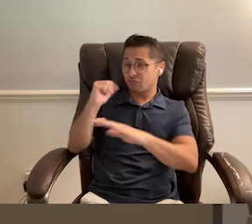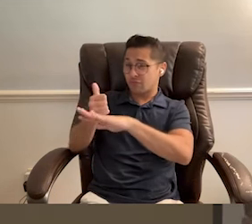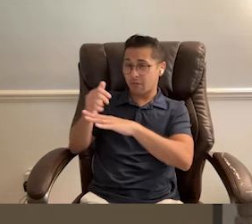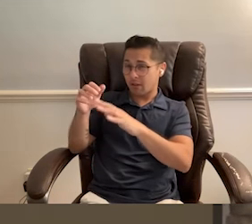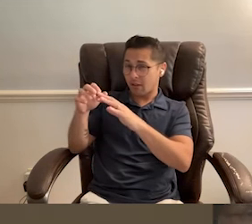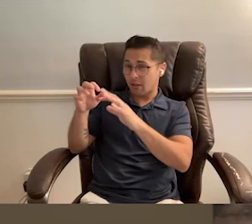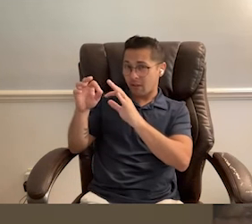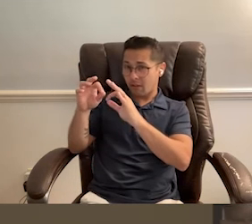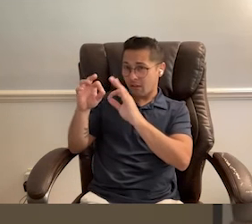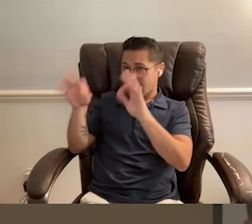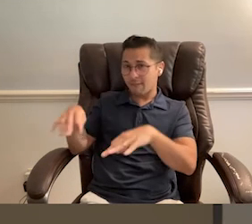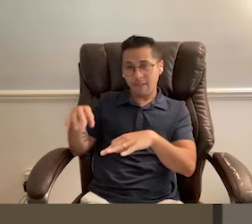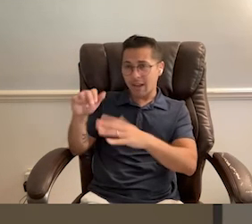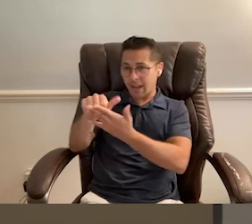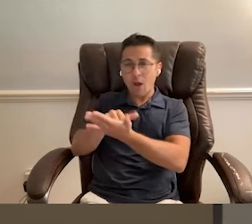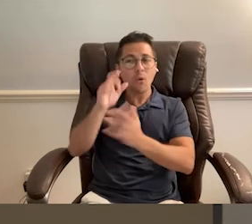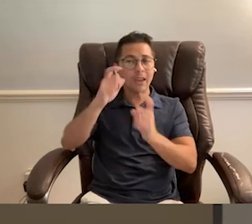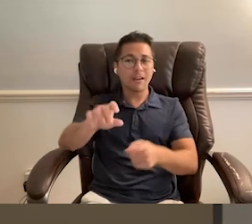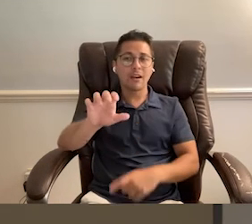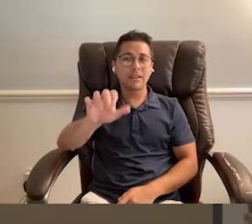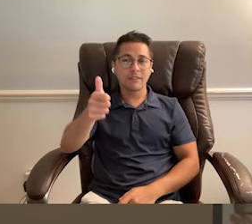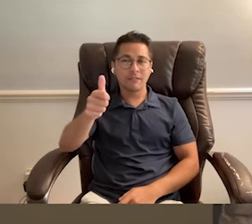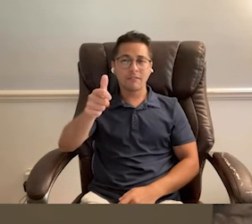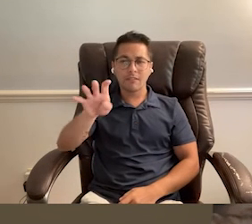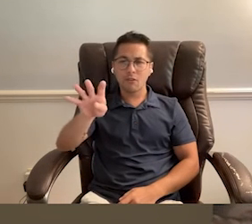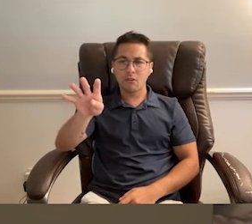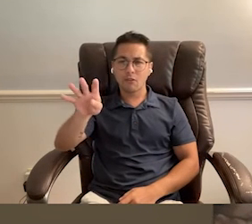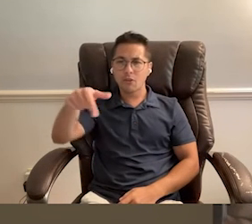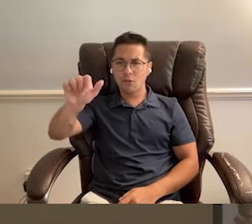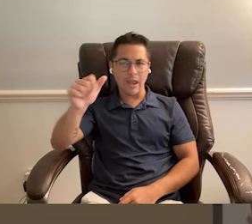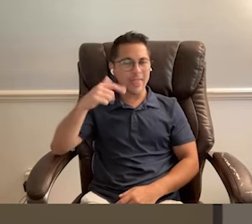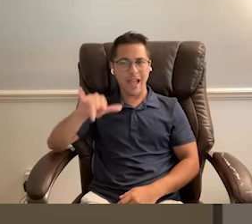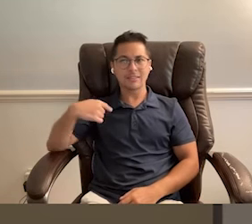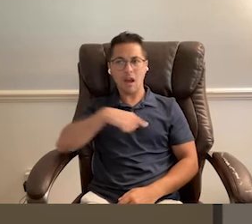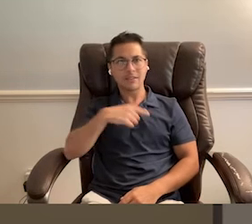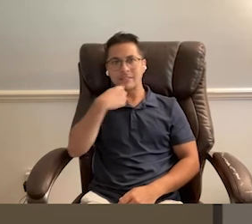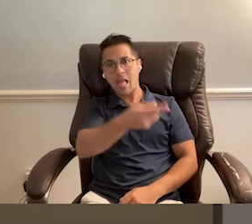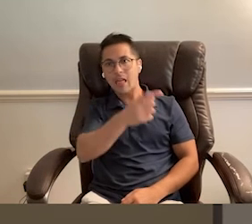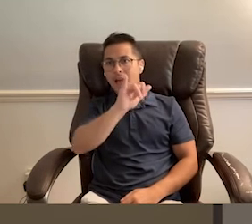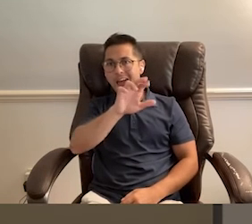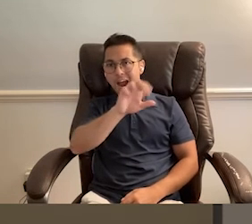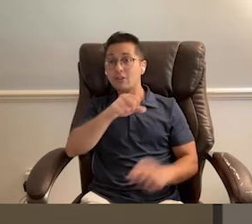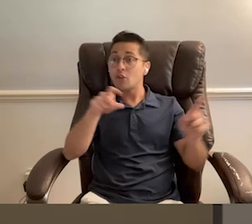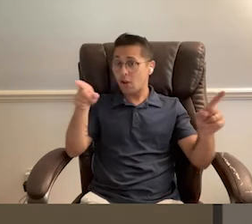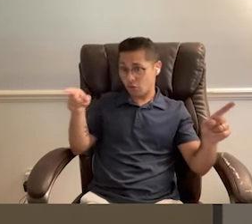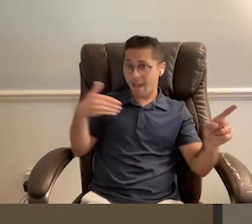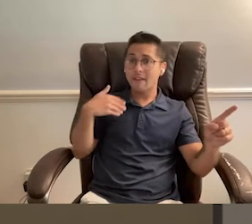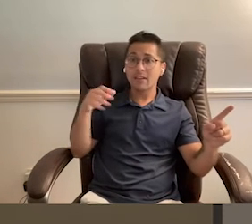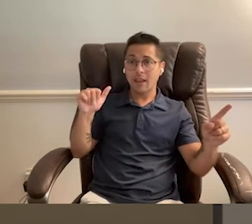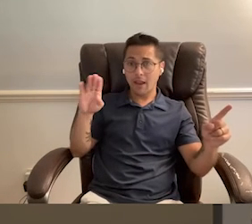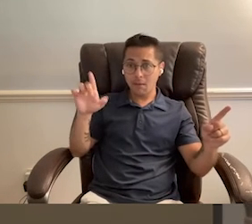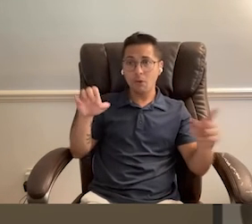QA. That's us telling the IRS and sending you, hey, we told the IRS you have an ABLE account, and this is why you're eligible,